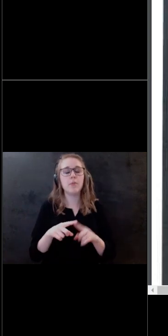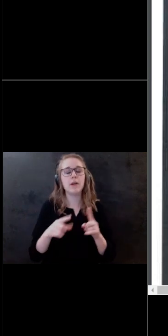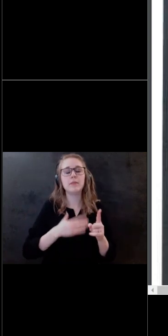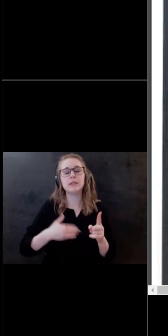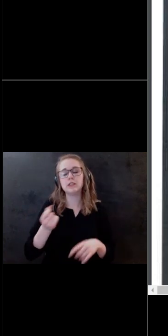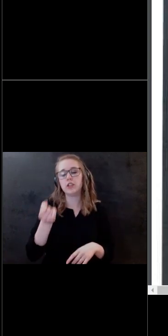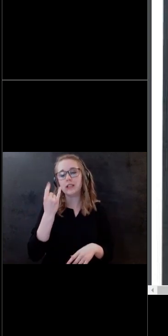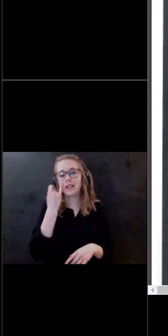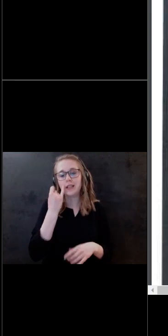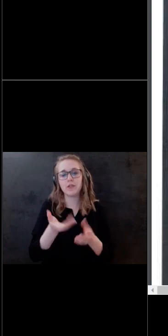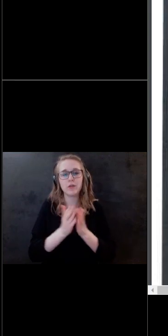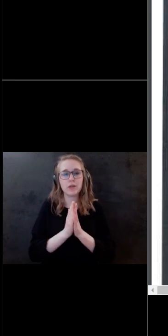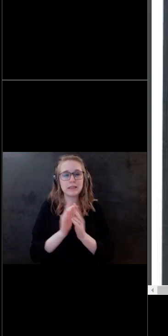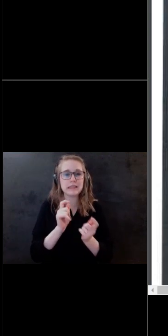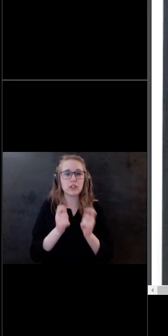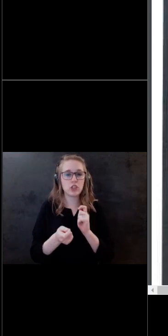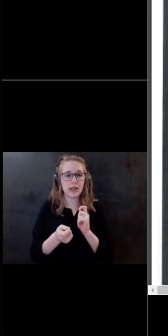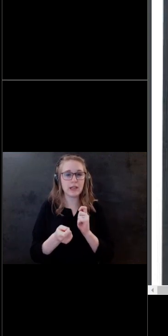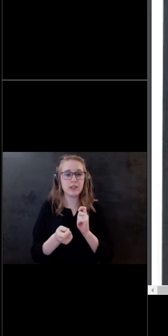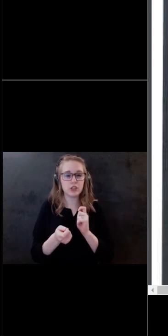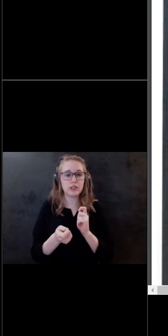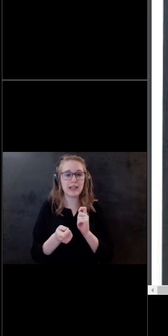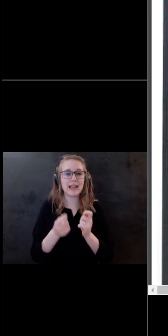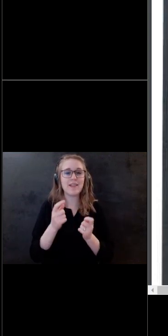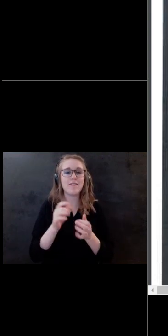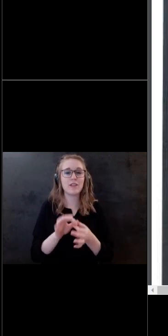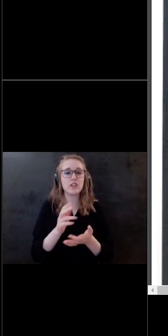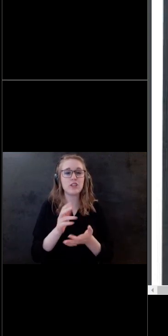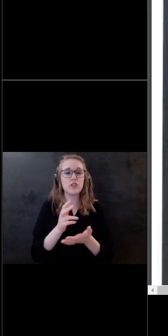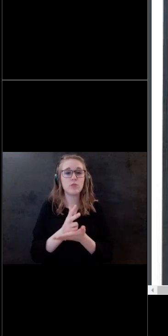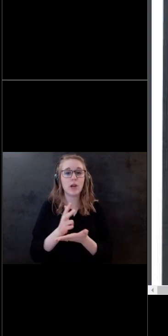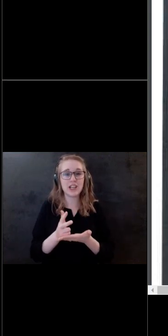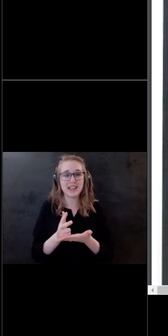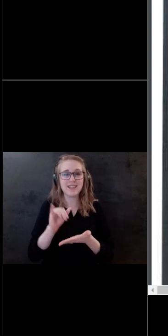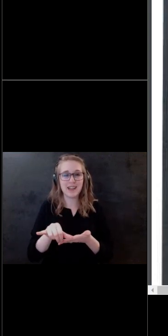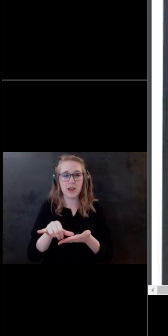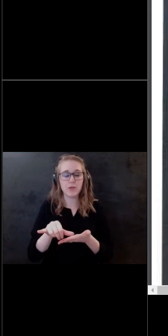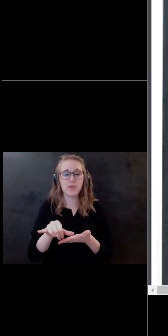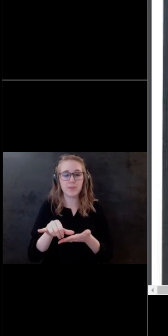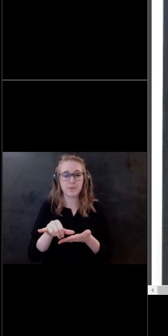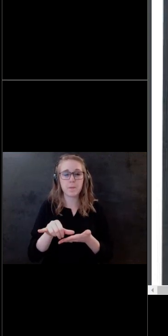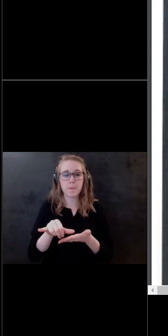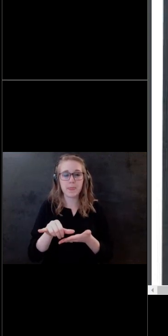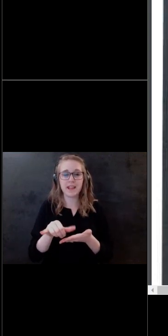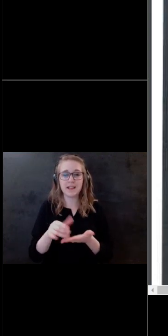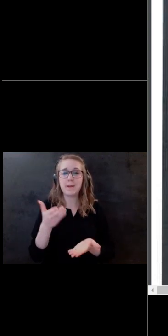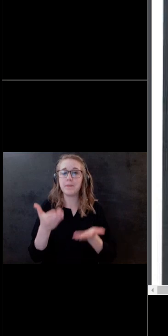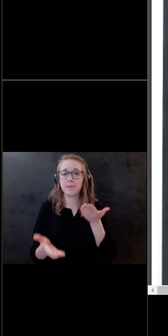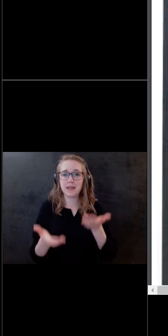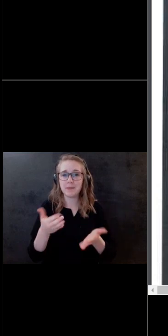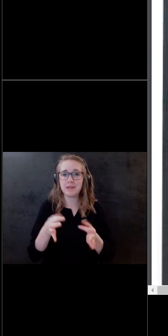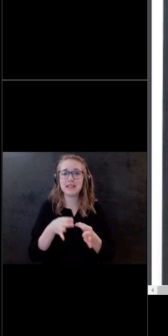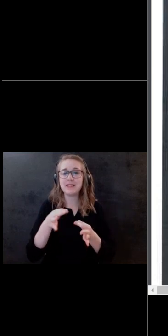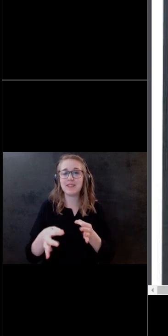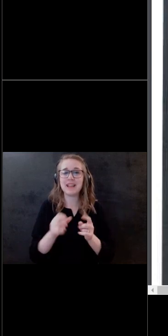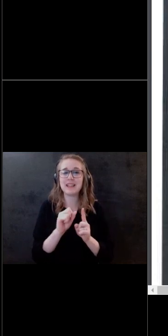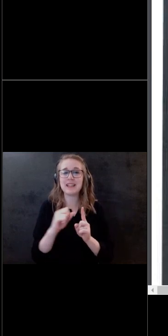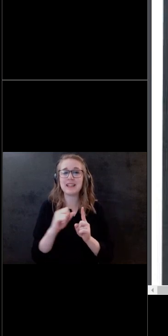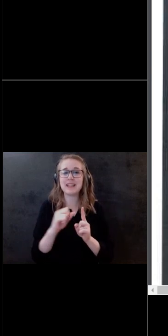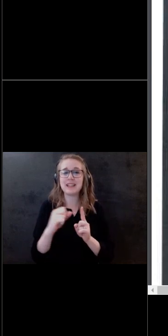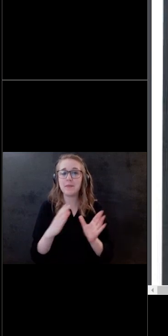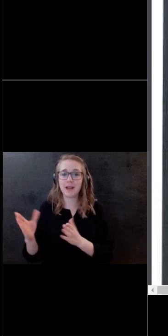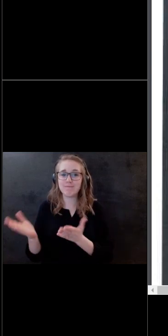do request a change in parking, that would have the potential of delaying the site plan coming before the city